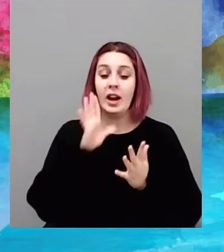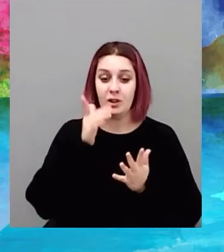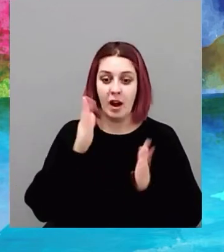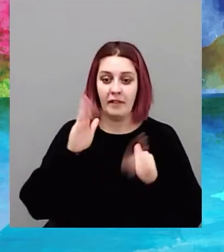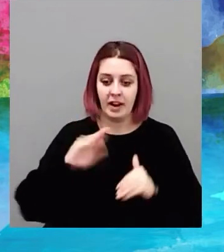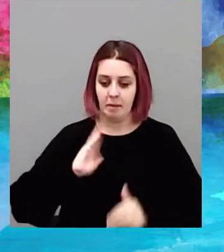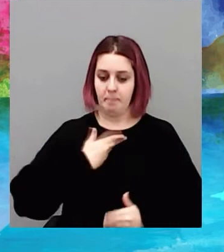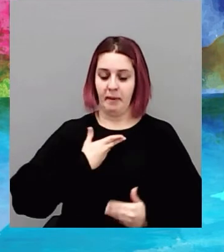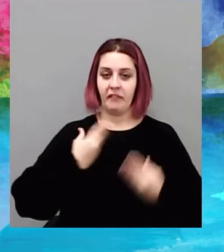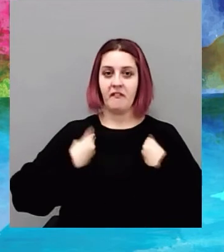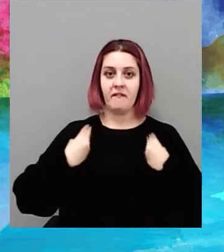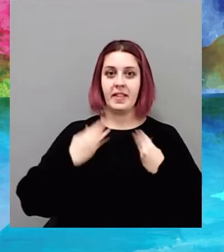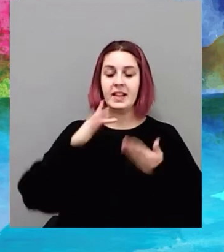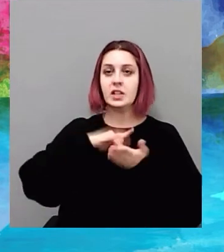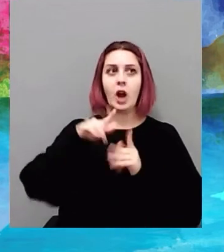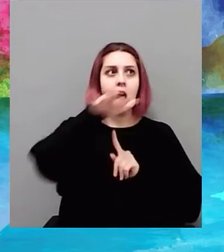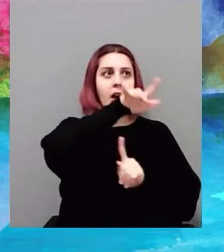and has an impact on our lives